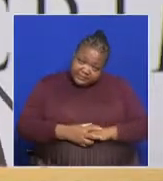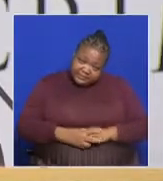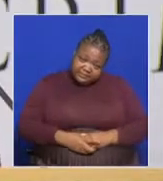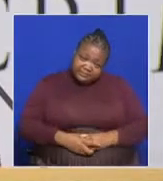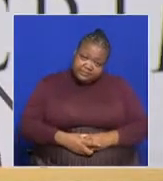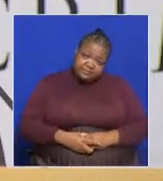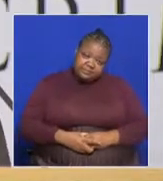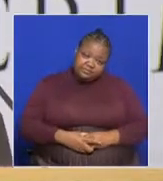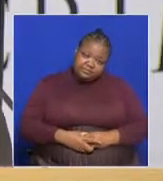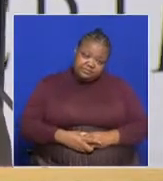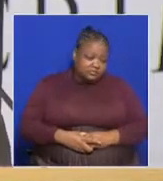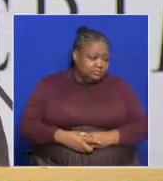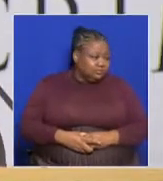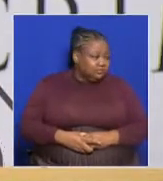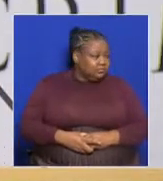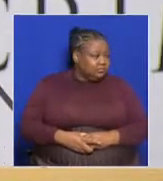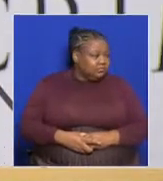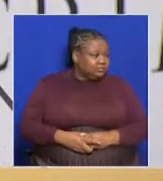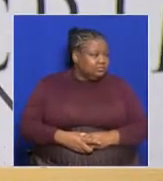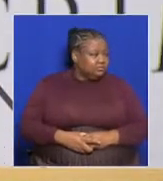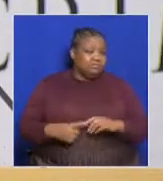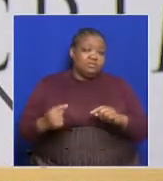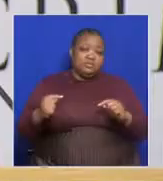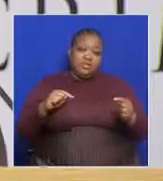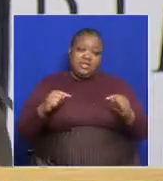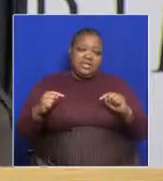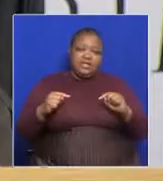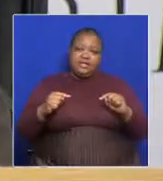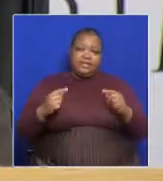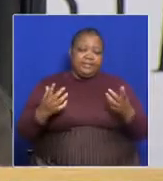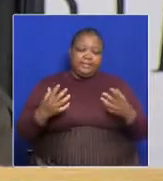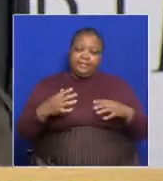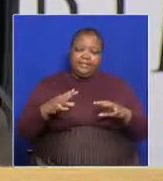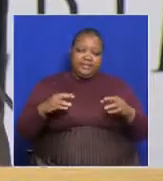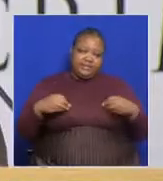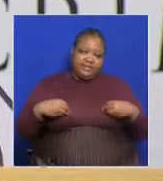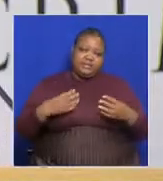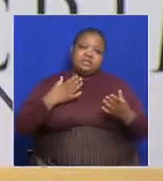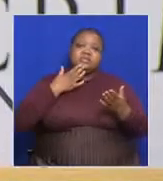I don't want to argue with you. I'll accept. You accept that? Thank you very much.